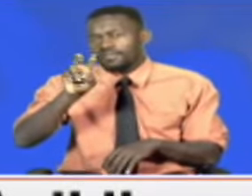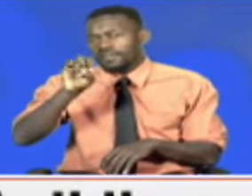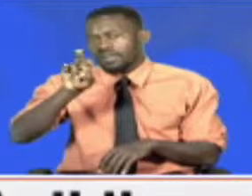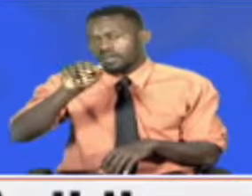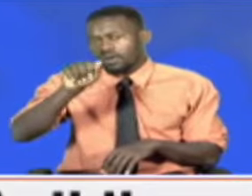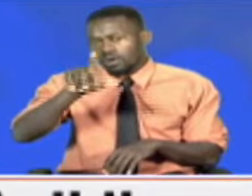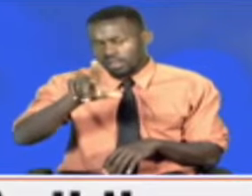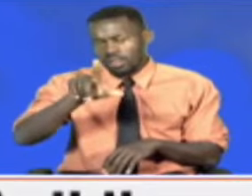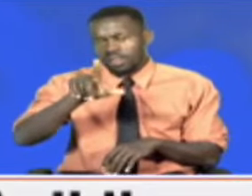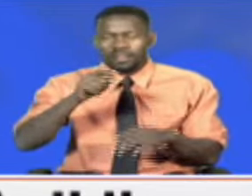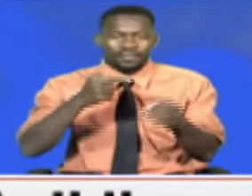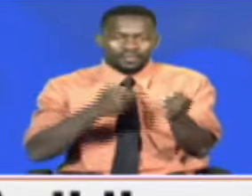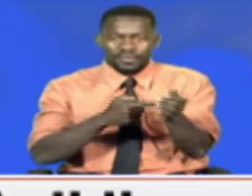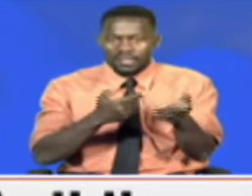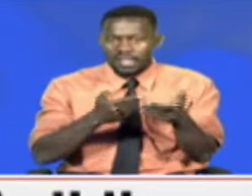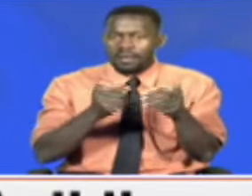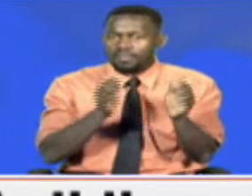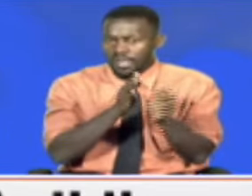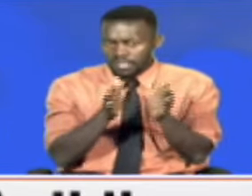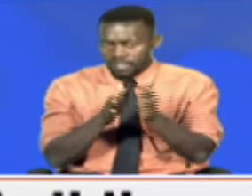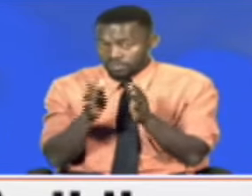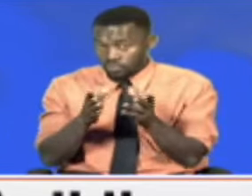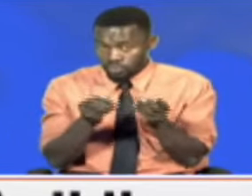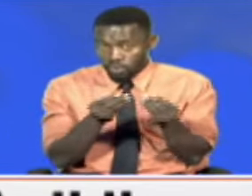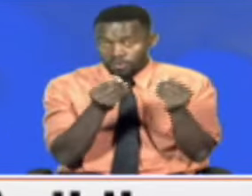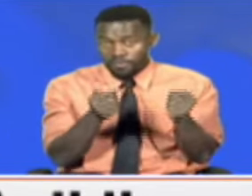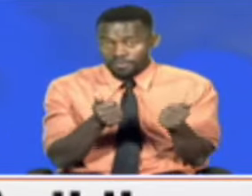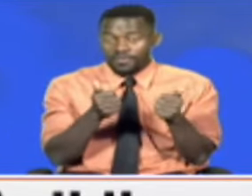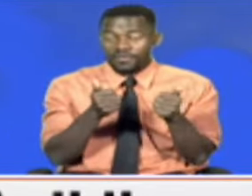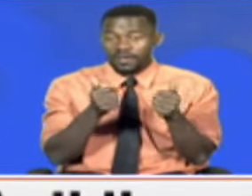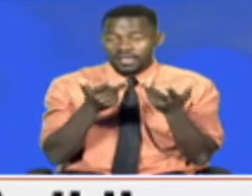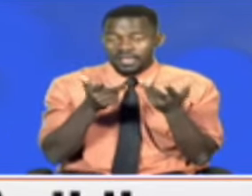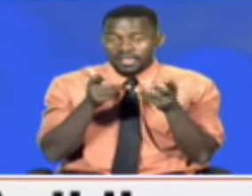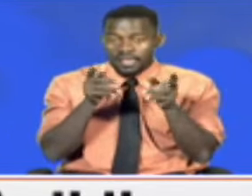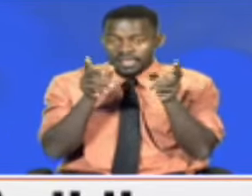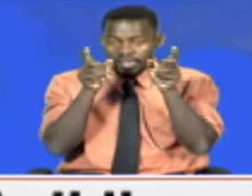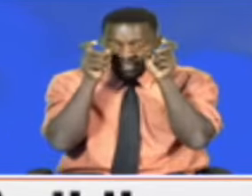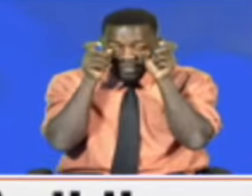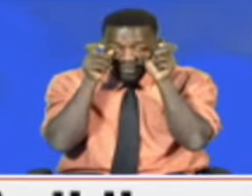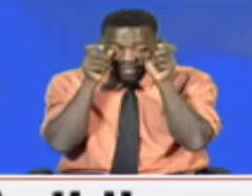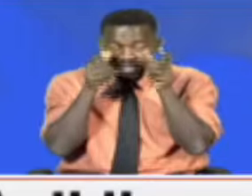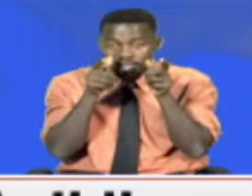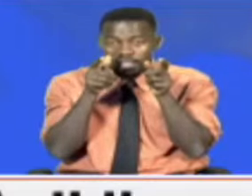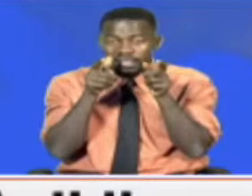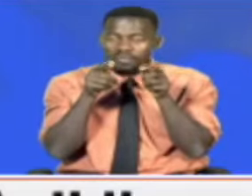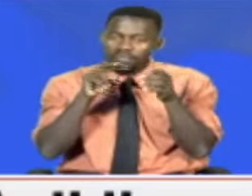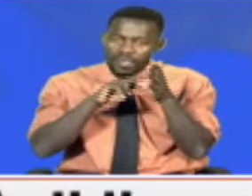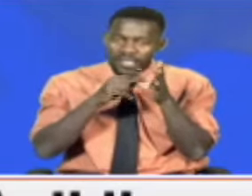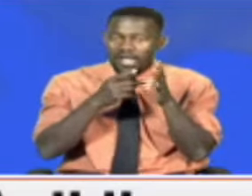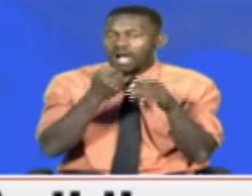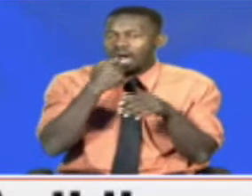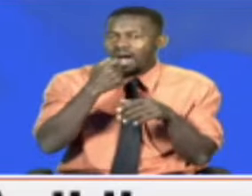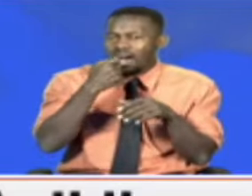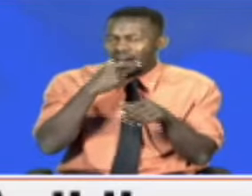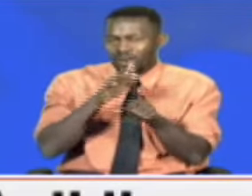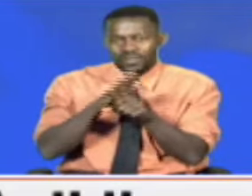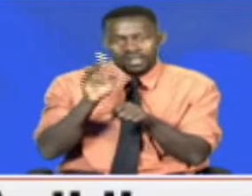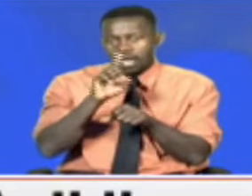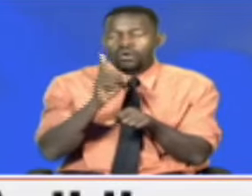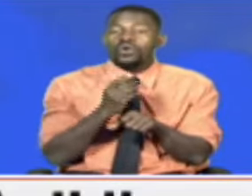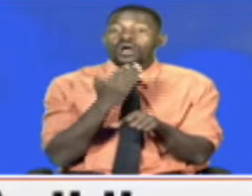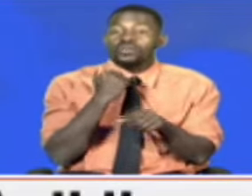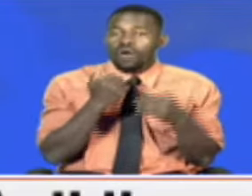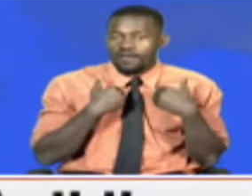treat HIV and AIDS, and they'll make the drug burden or the pill burden reduce, because now we'll be able to have